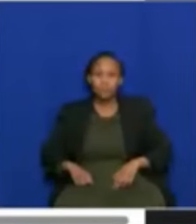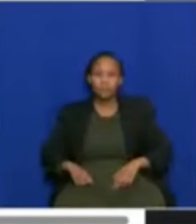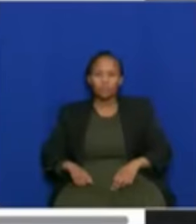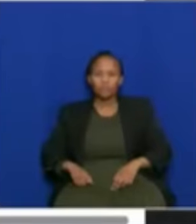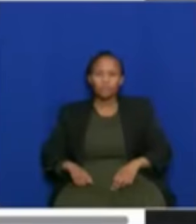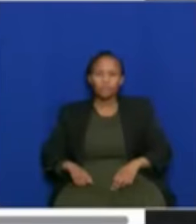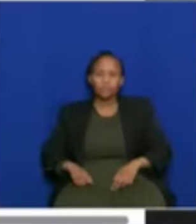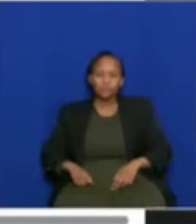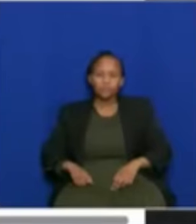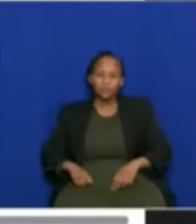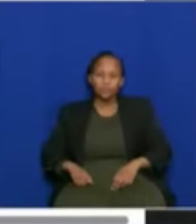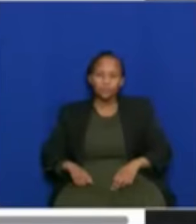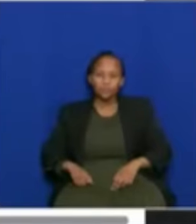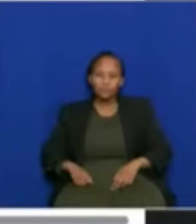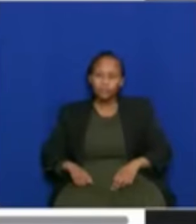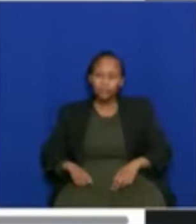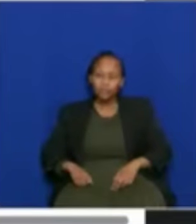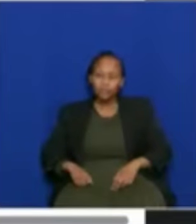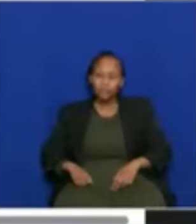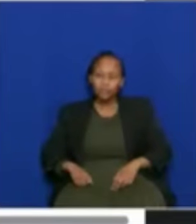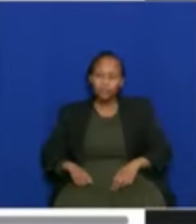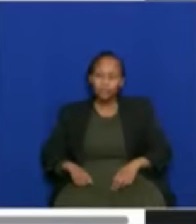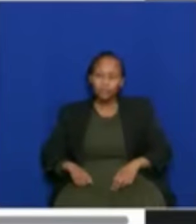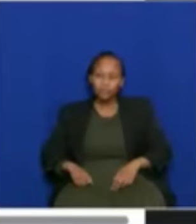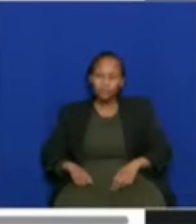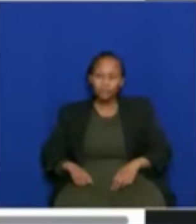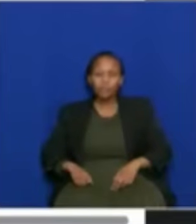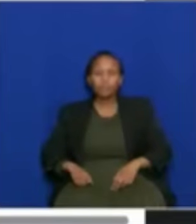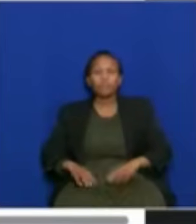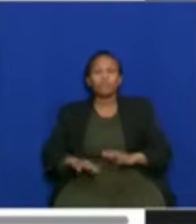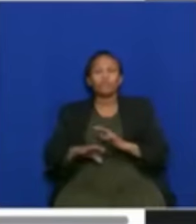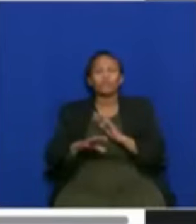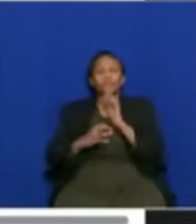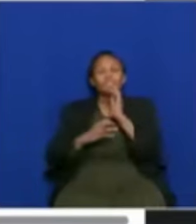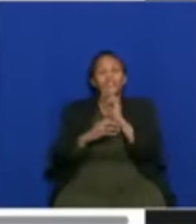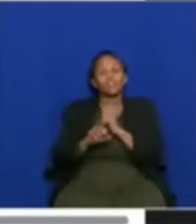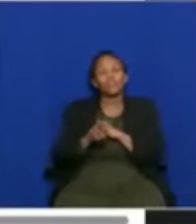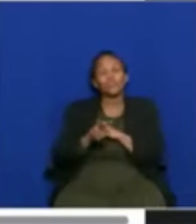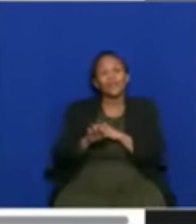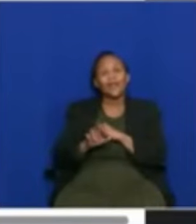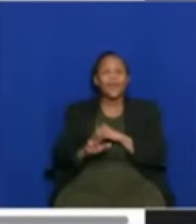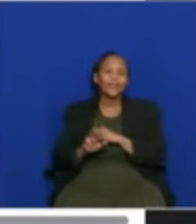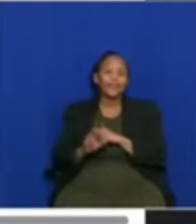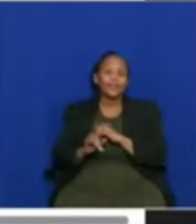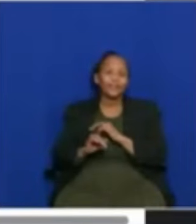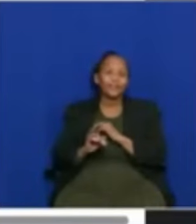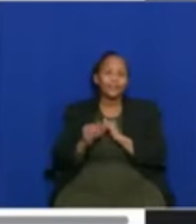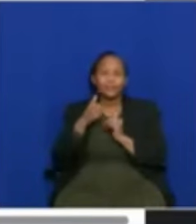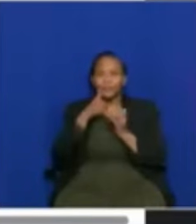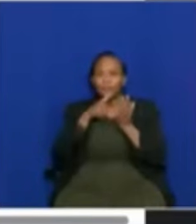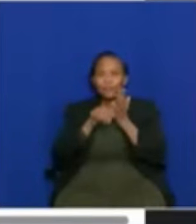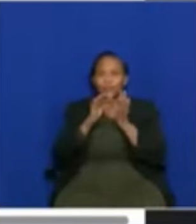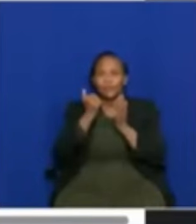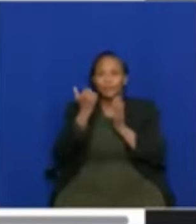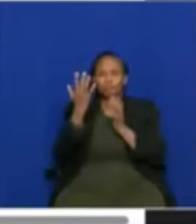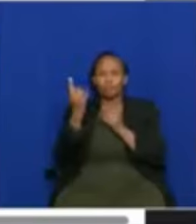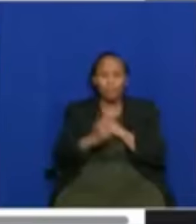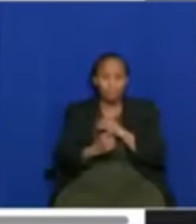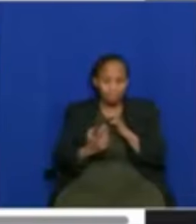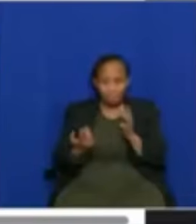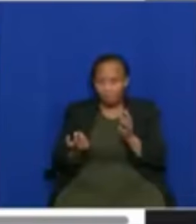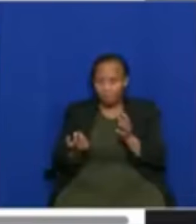First of all, the Section 28 summons is in this docket. As you can see, this is